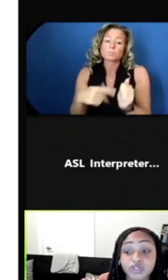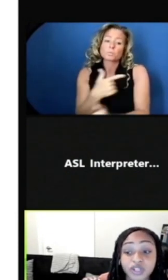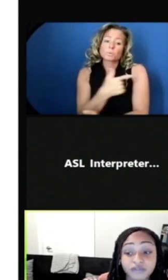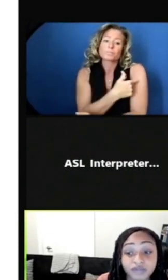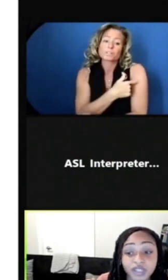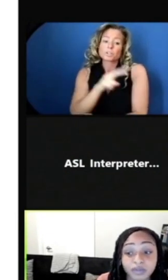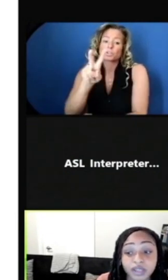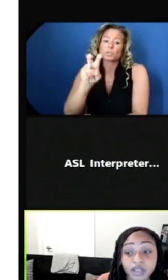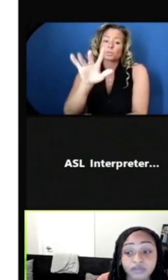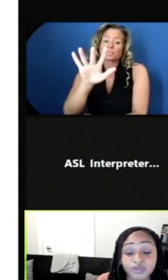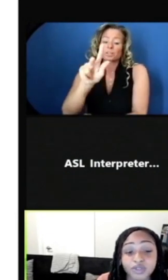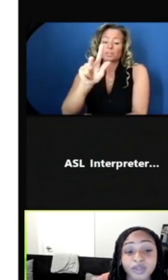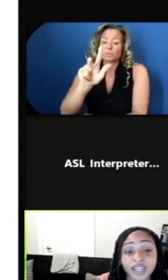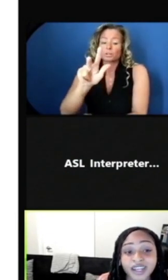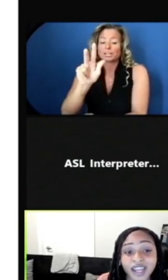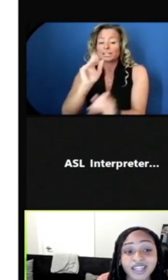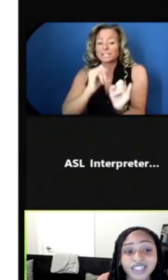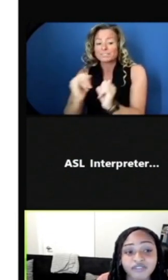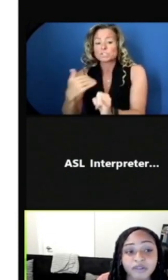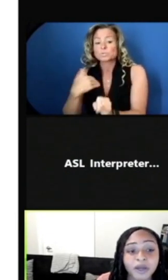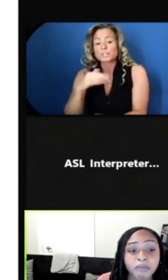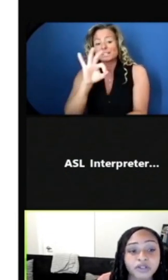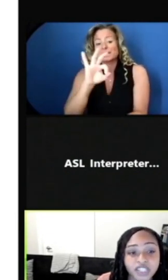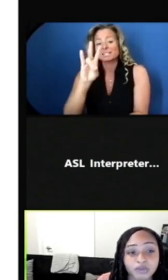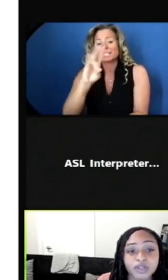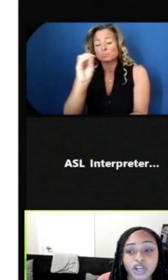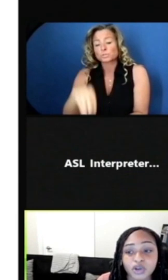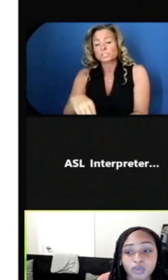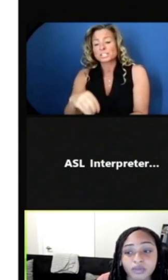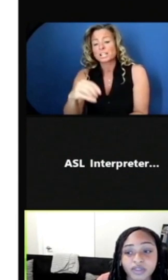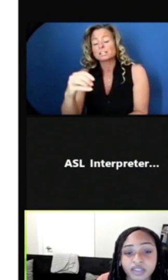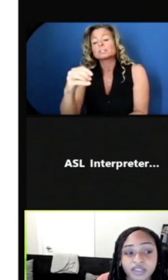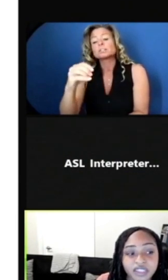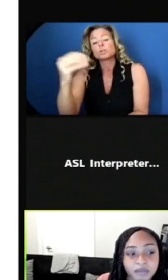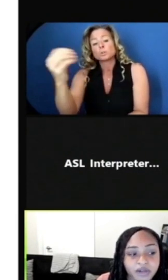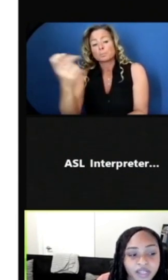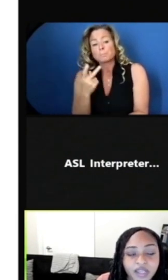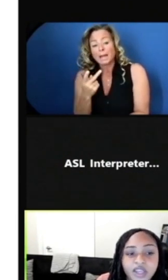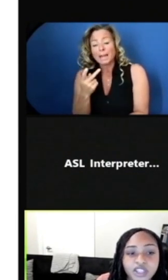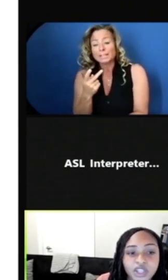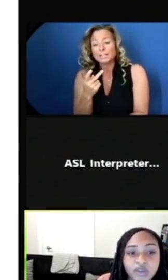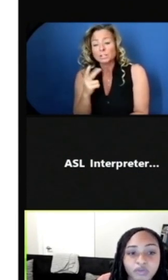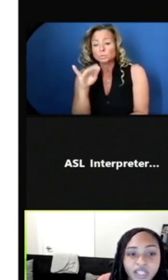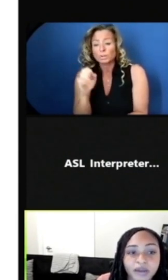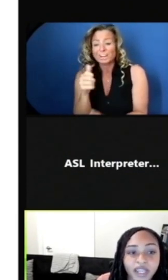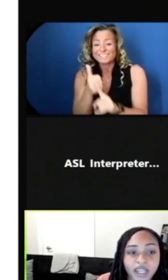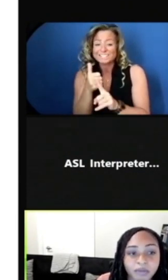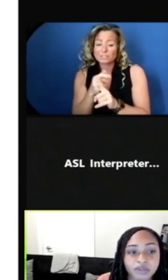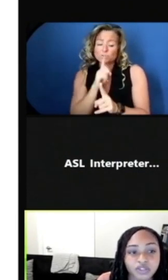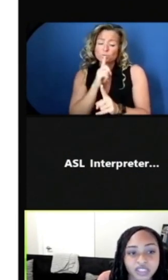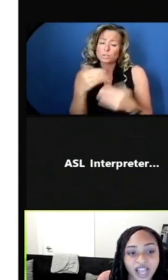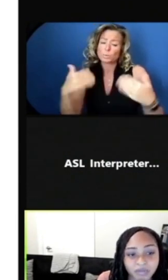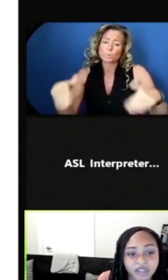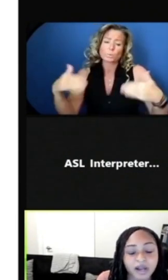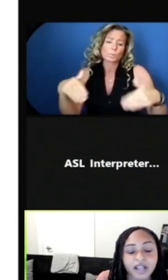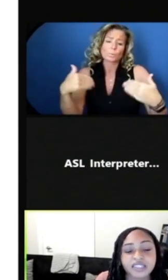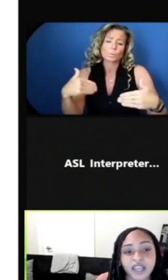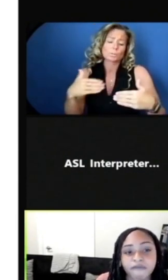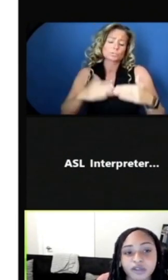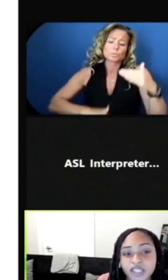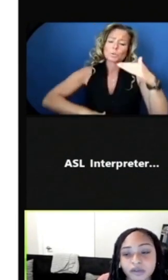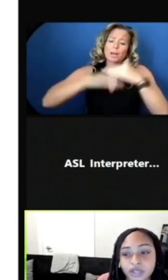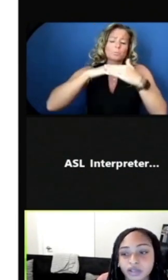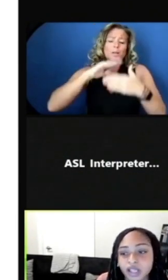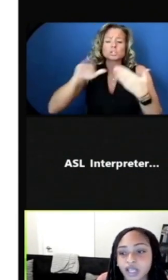vaccinated 253 individuals. So we had a 97% return rate within this community. So we've really been able to just optimize